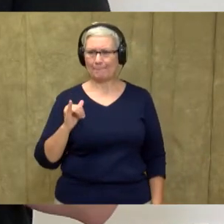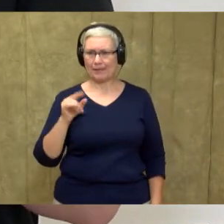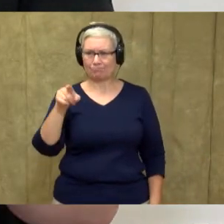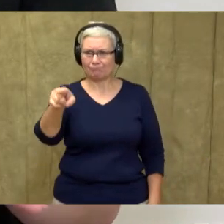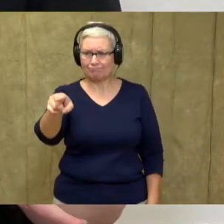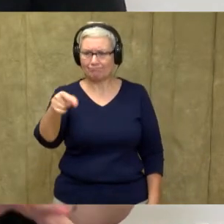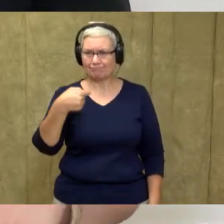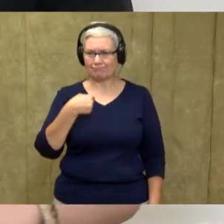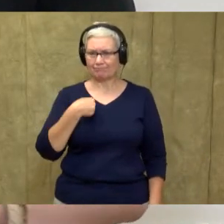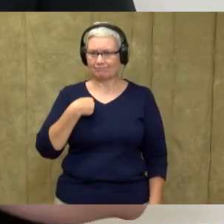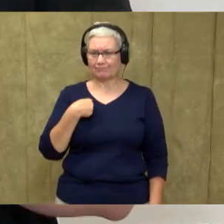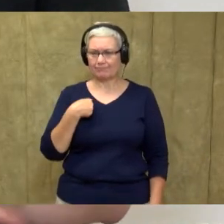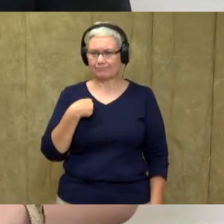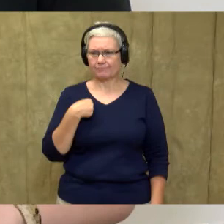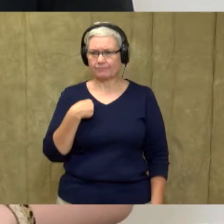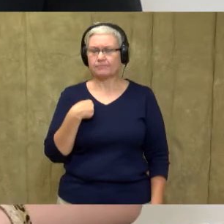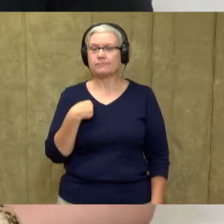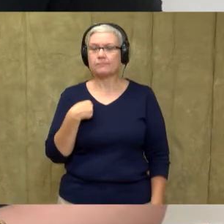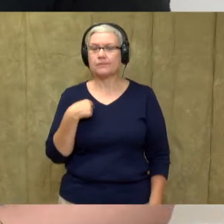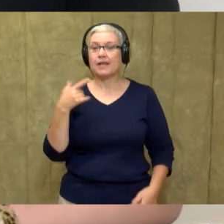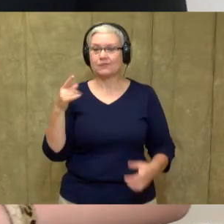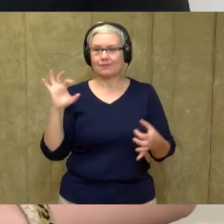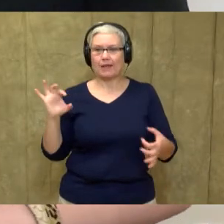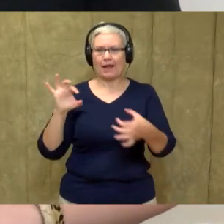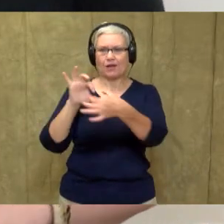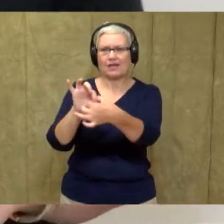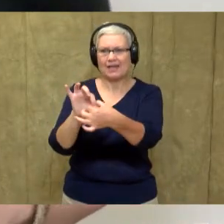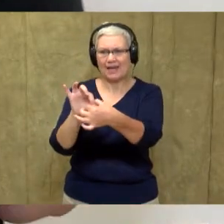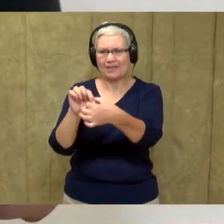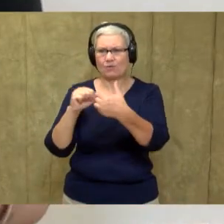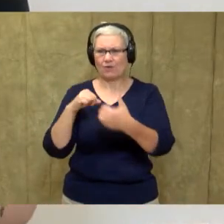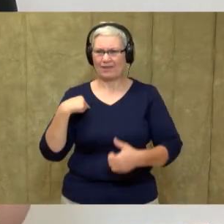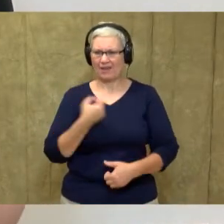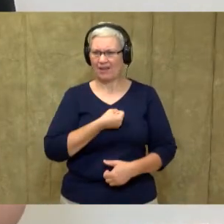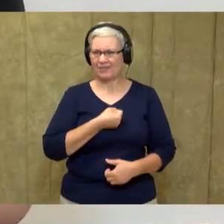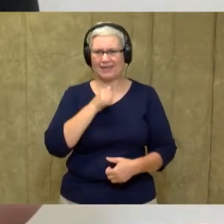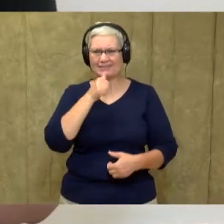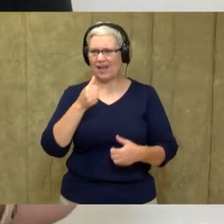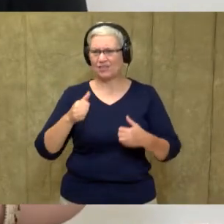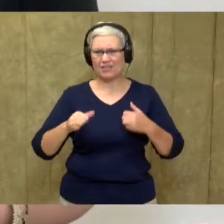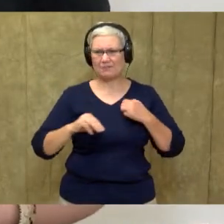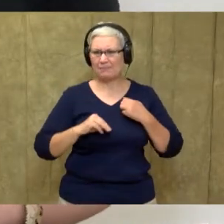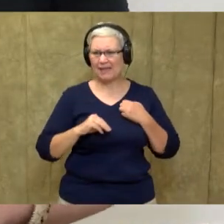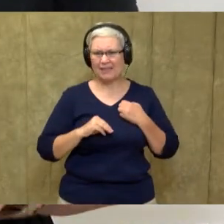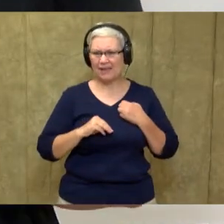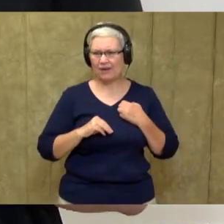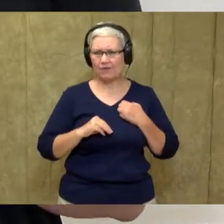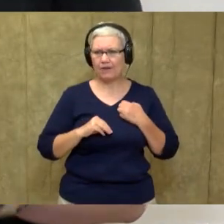trying to make that connection with us, and that it's not just military personnel who are